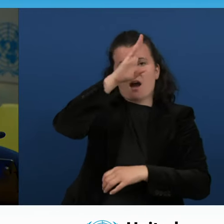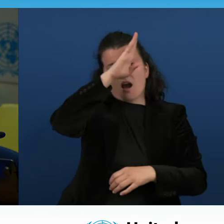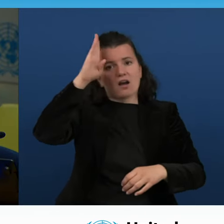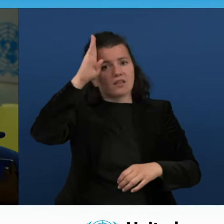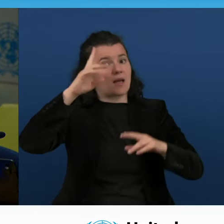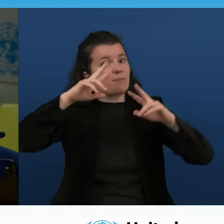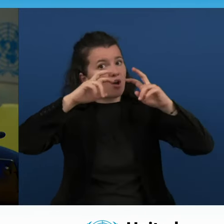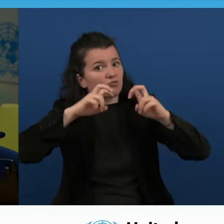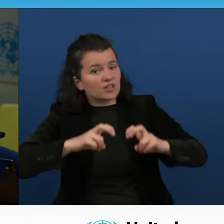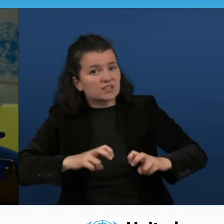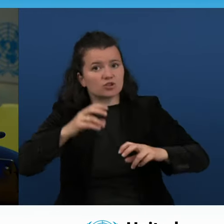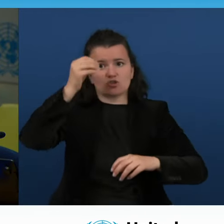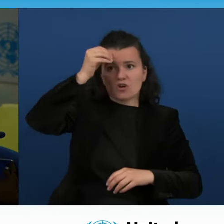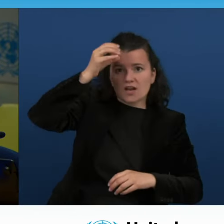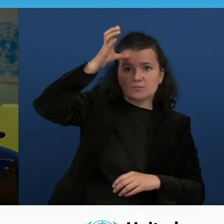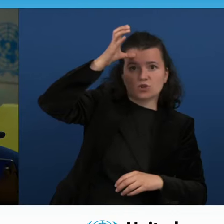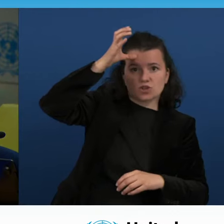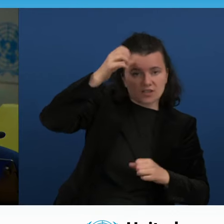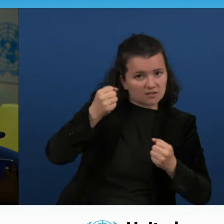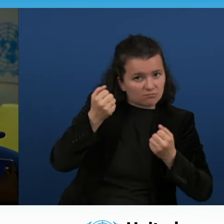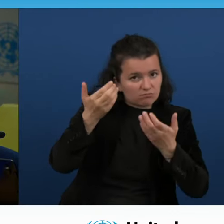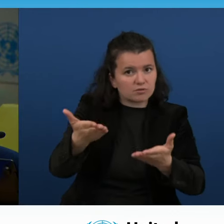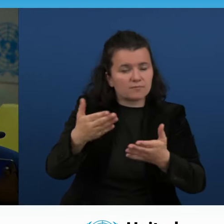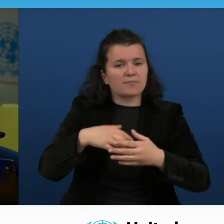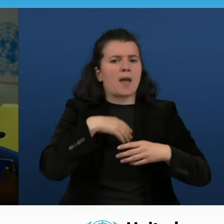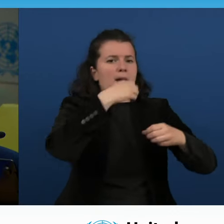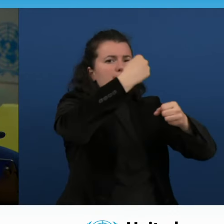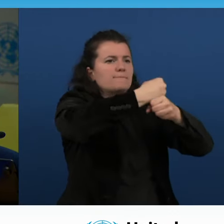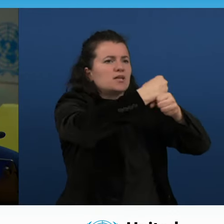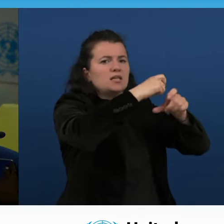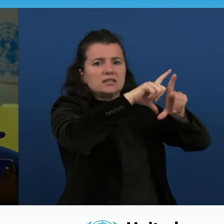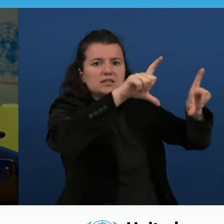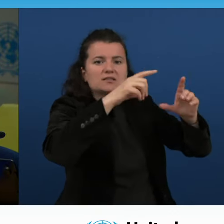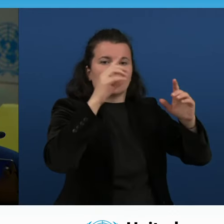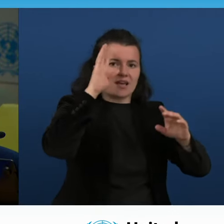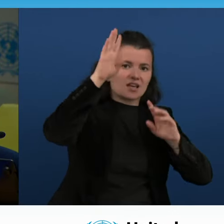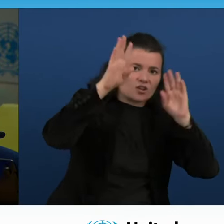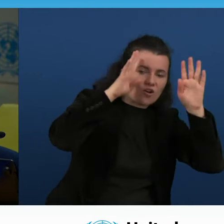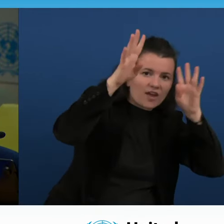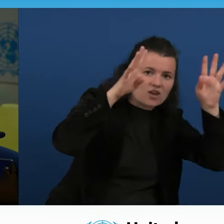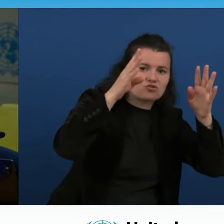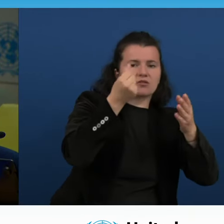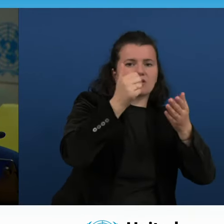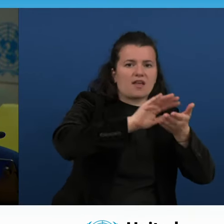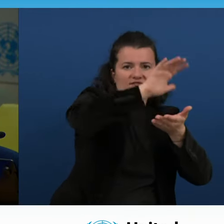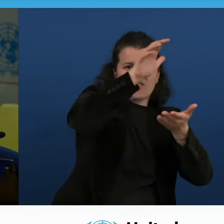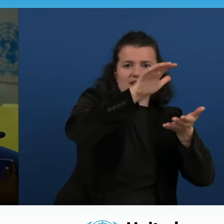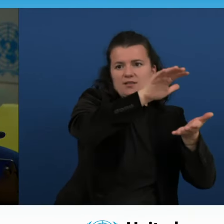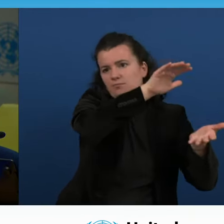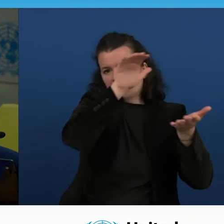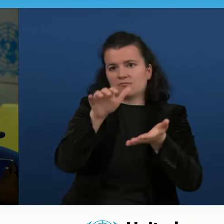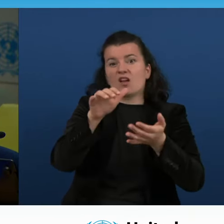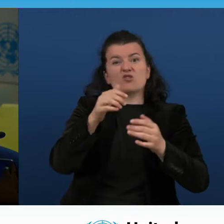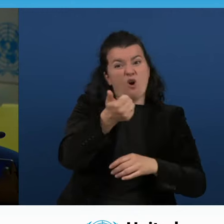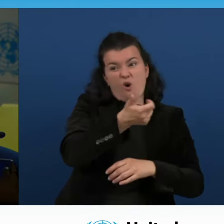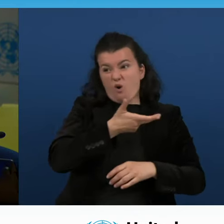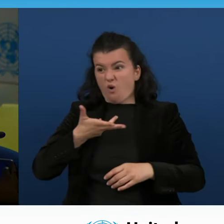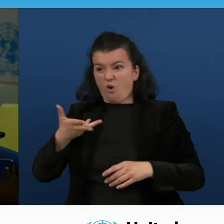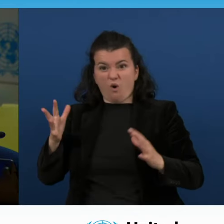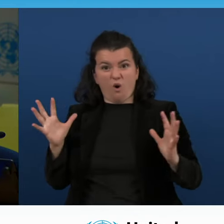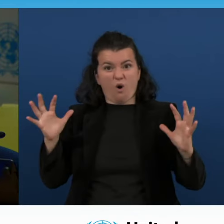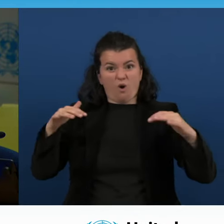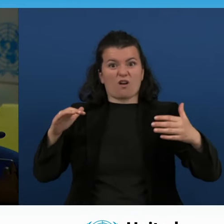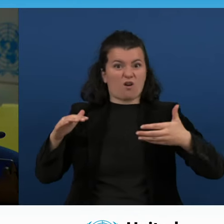expertise. And private sector can bring innovation and investment. So it's important to collaborate among all entities so we